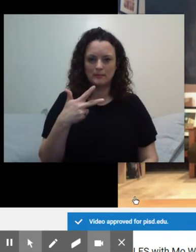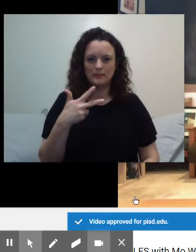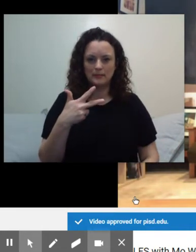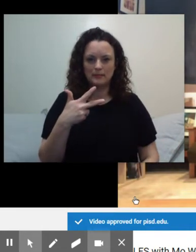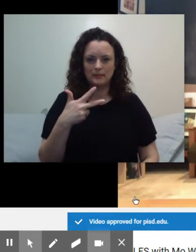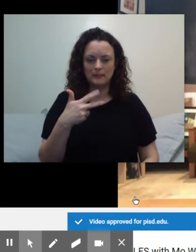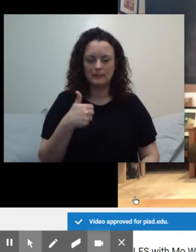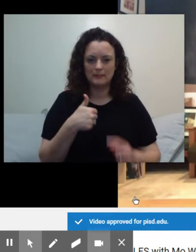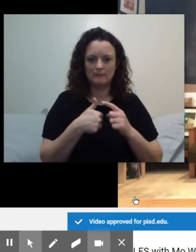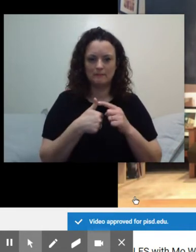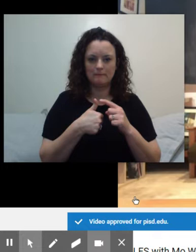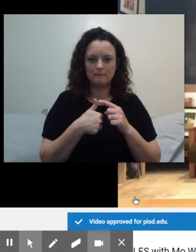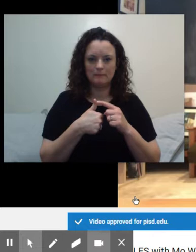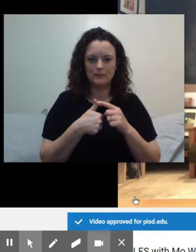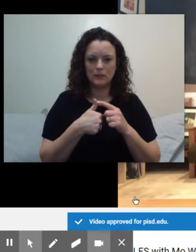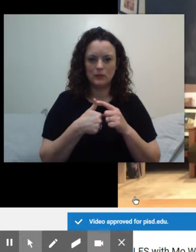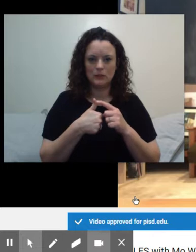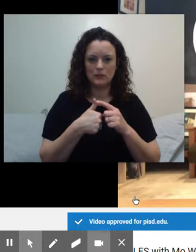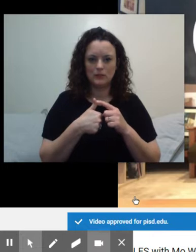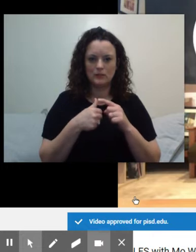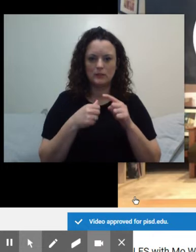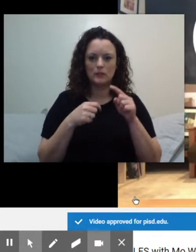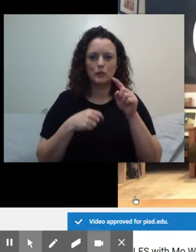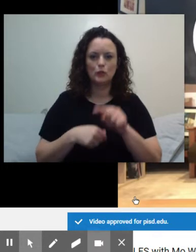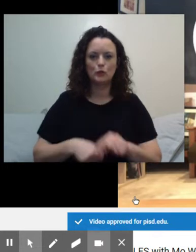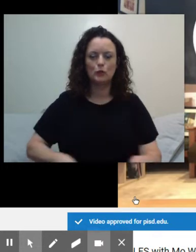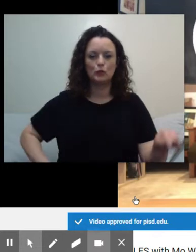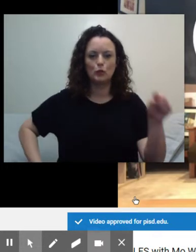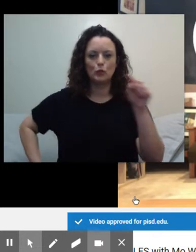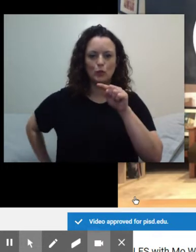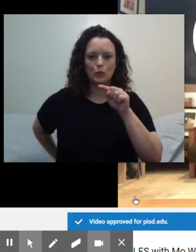The first shape will be the circle.